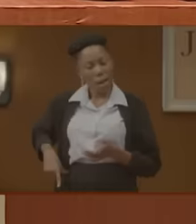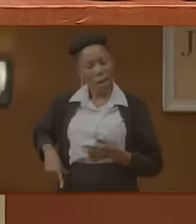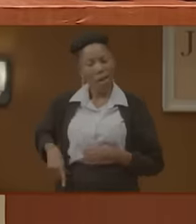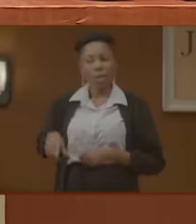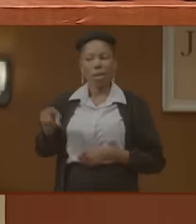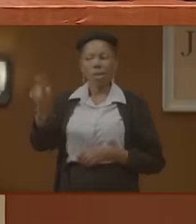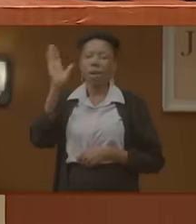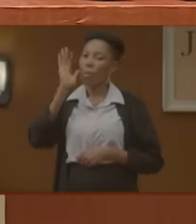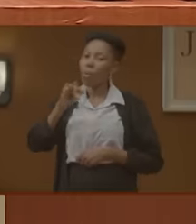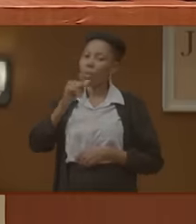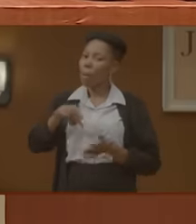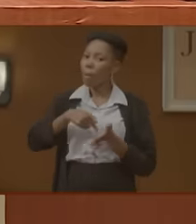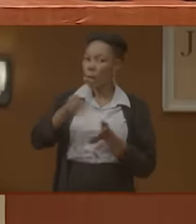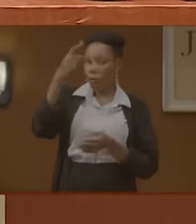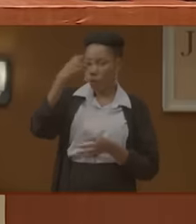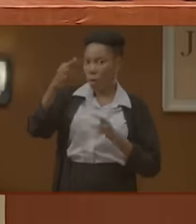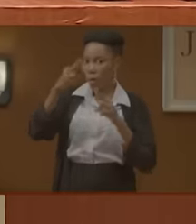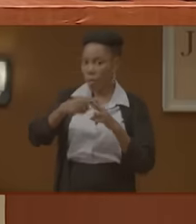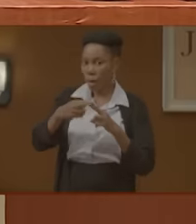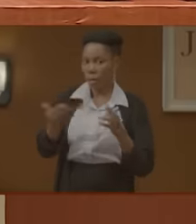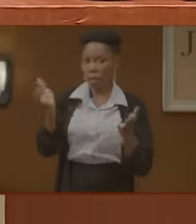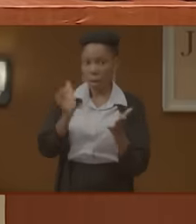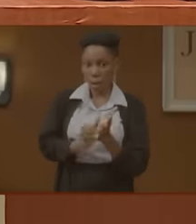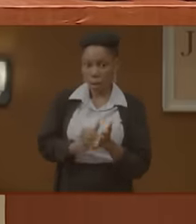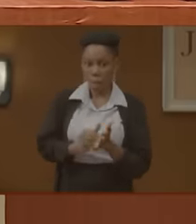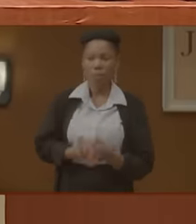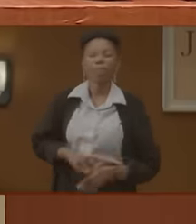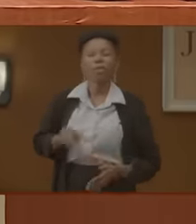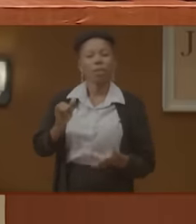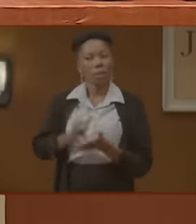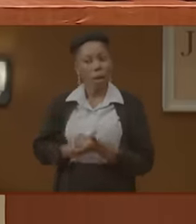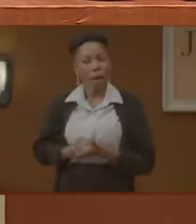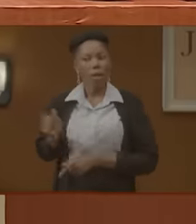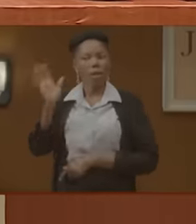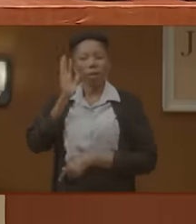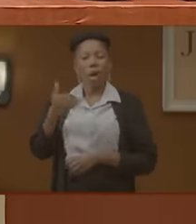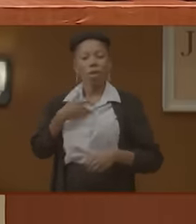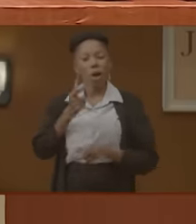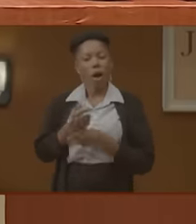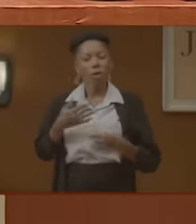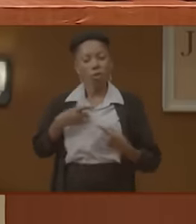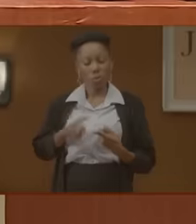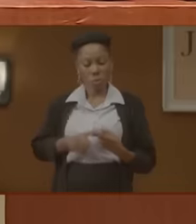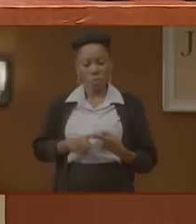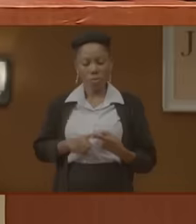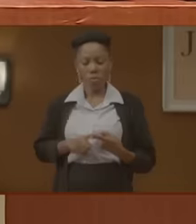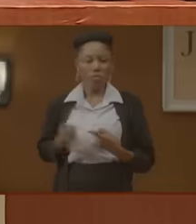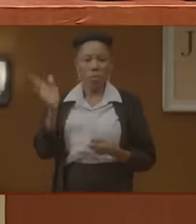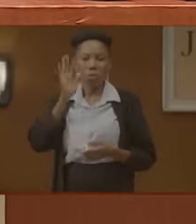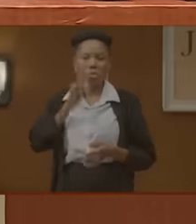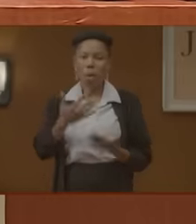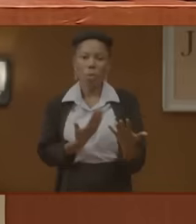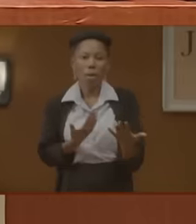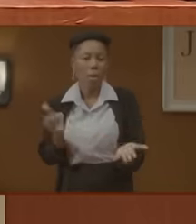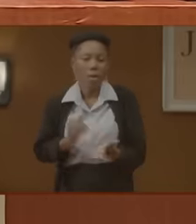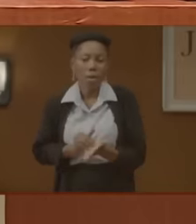leave. I should not wait till when the rent elapses and they will start having issues. That since a man can ask his